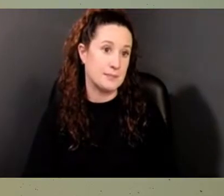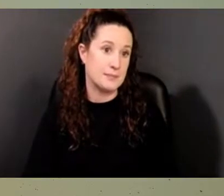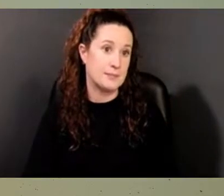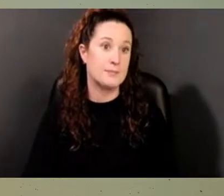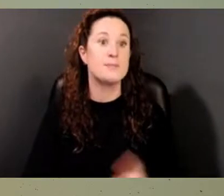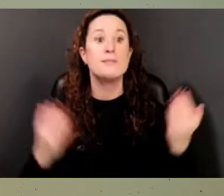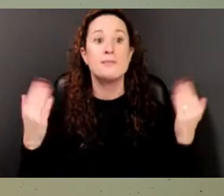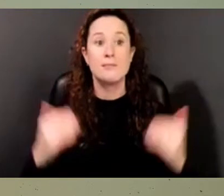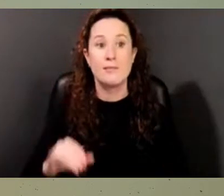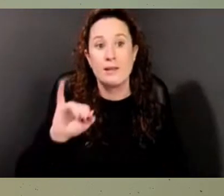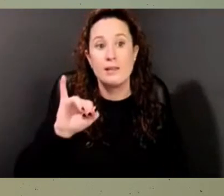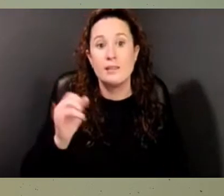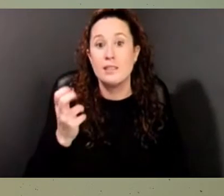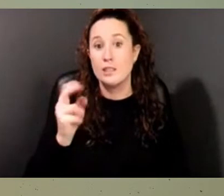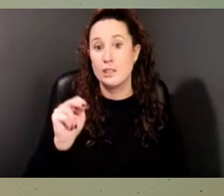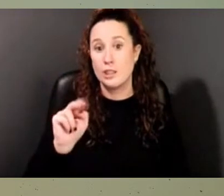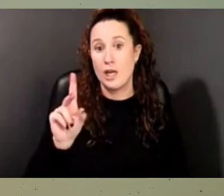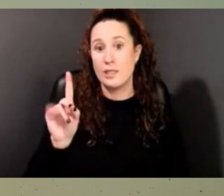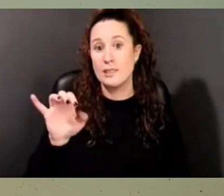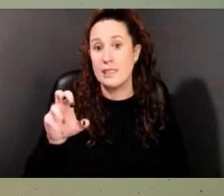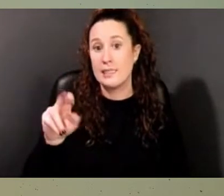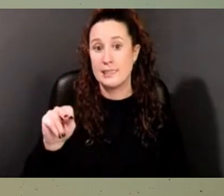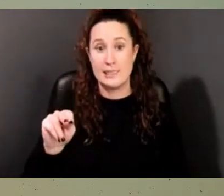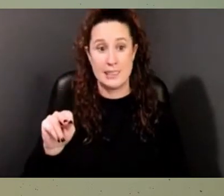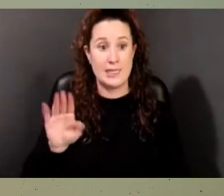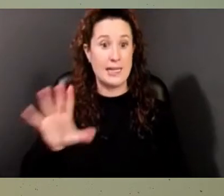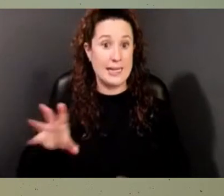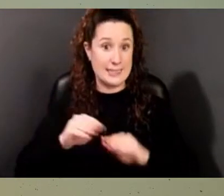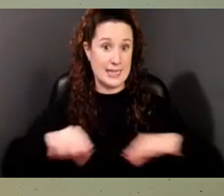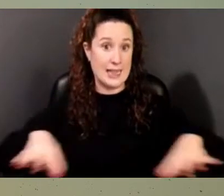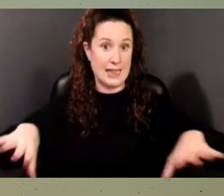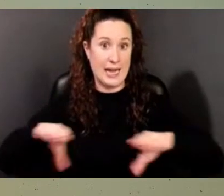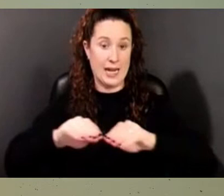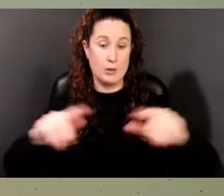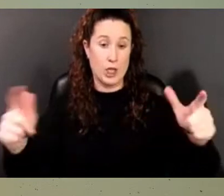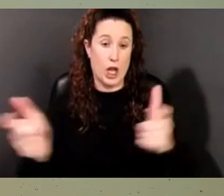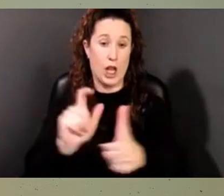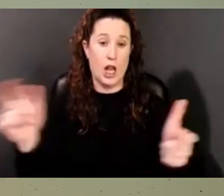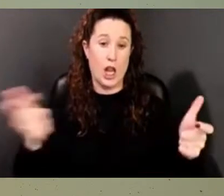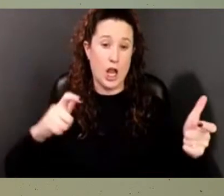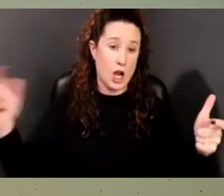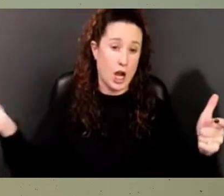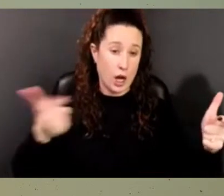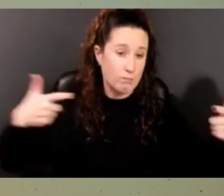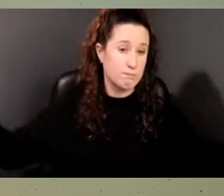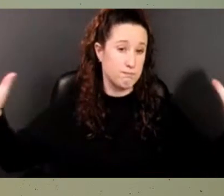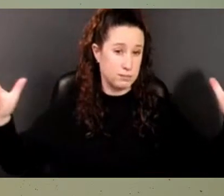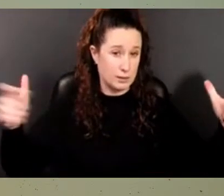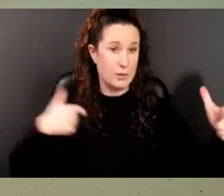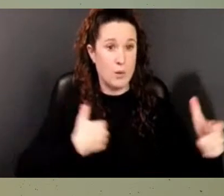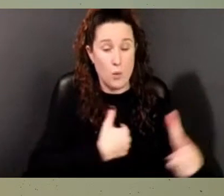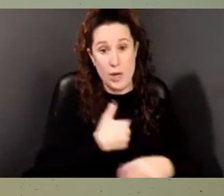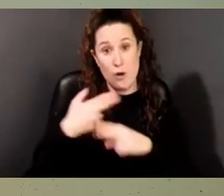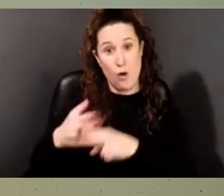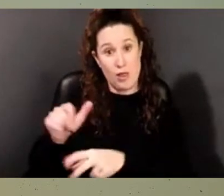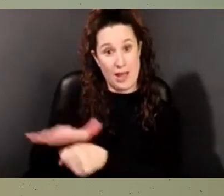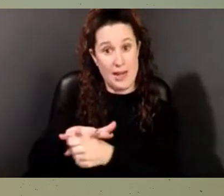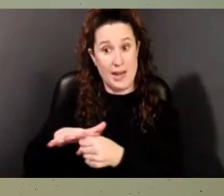Now, John Dickinson's land holdings were very large, even larger than what we today call the John Dickinson